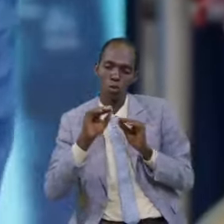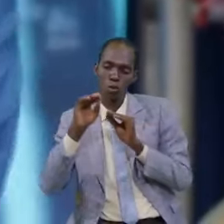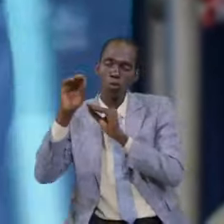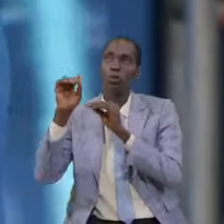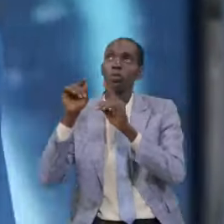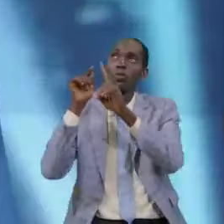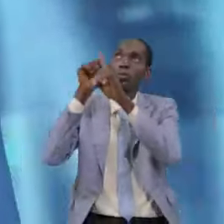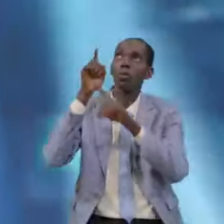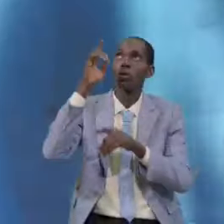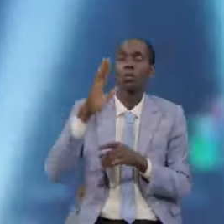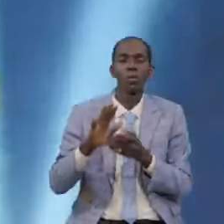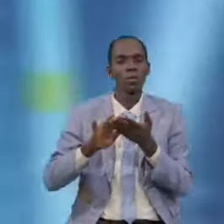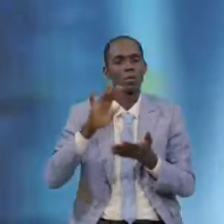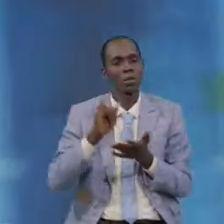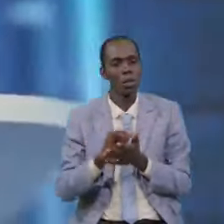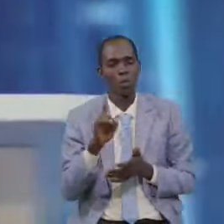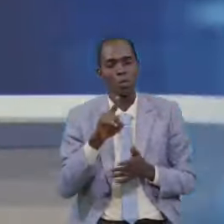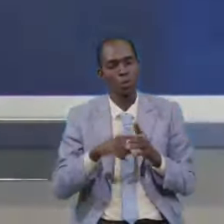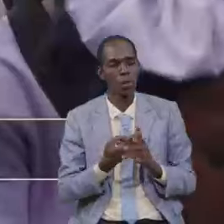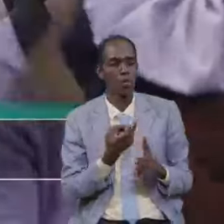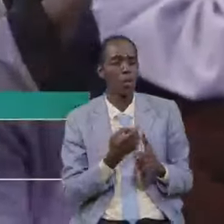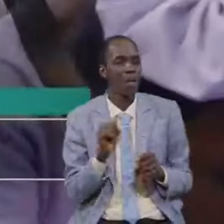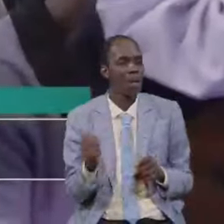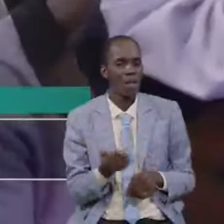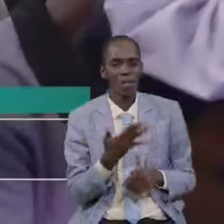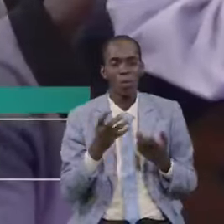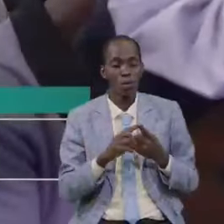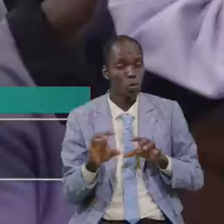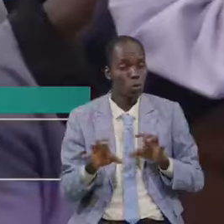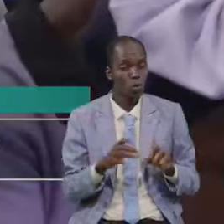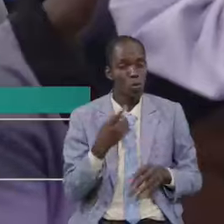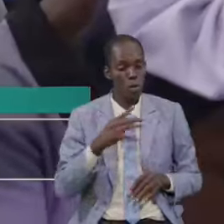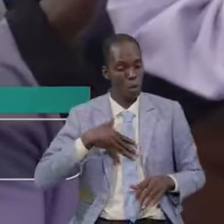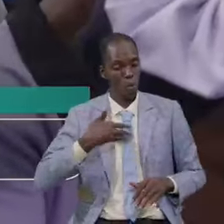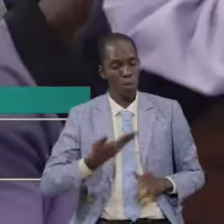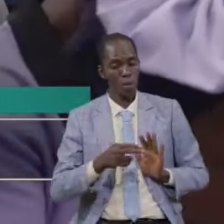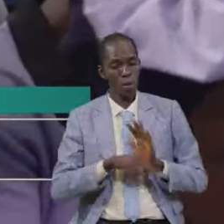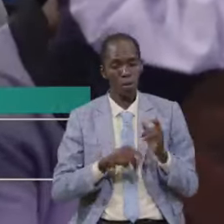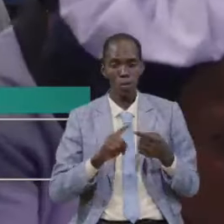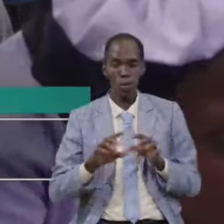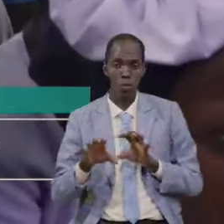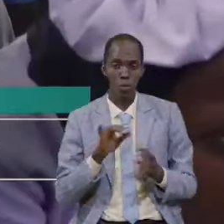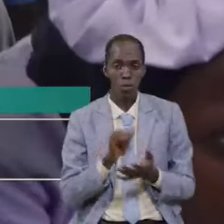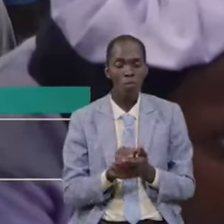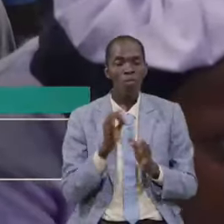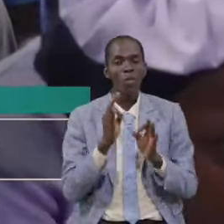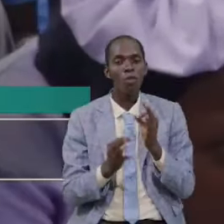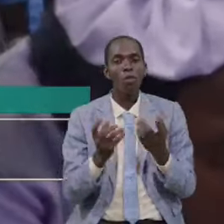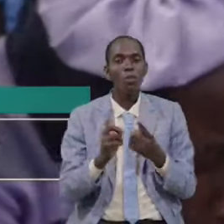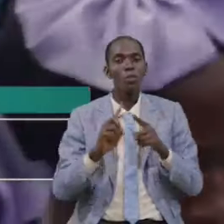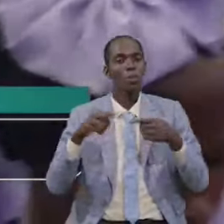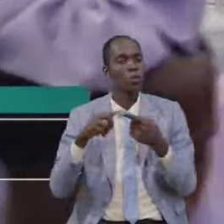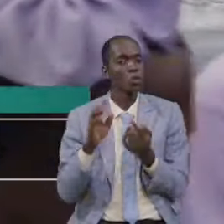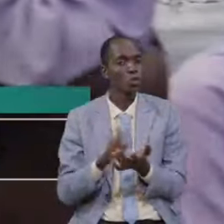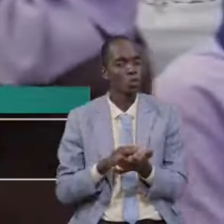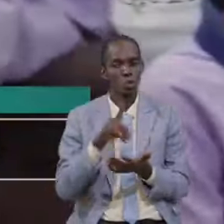Anything you are going to do, the willingness to do that. If you're going to go to school, you have to have the willingness to do